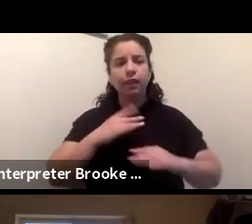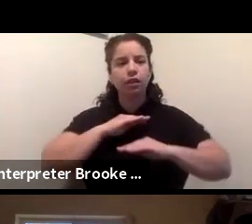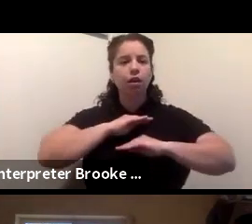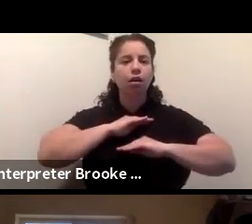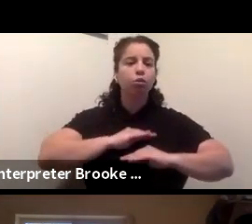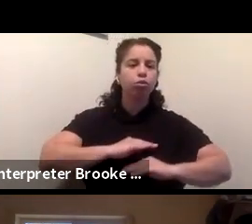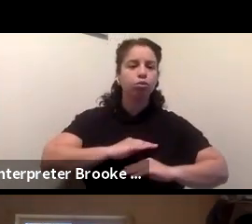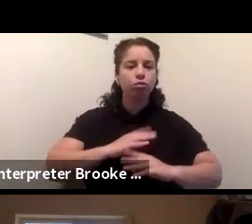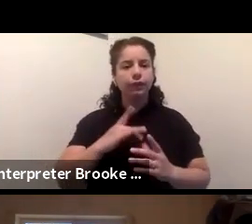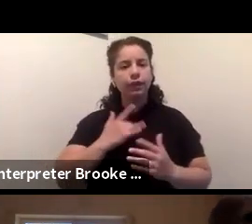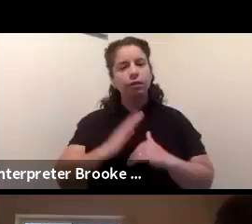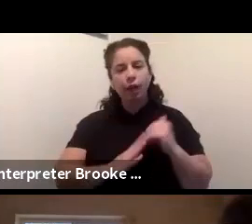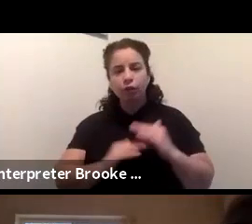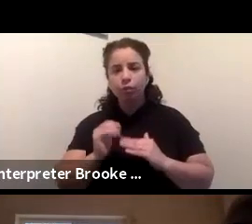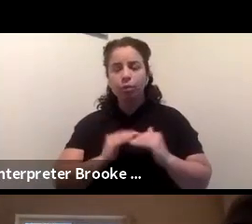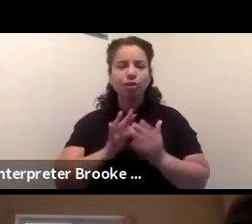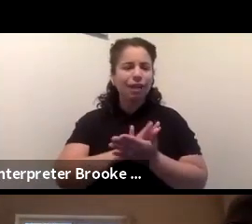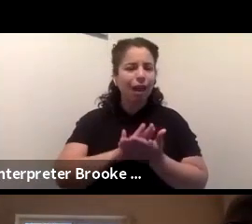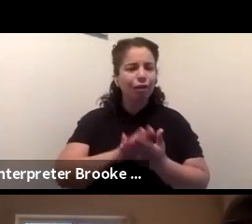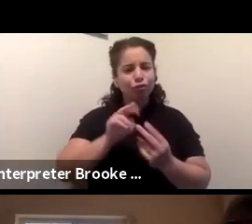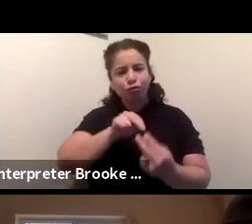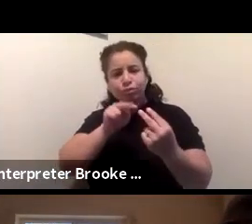and just a lot of comfort to see people.